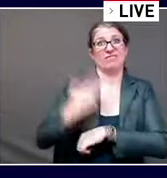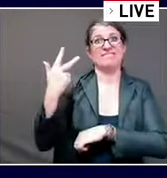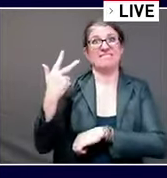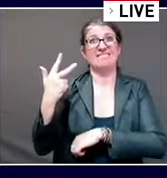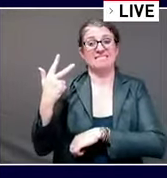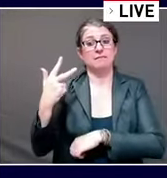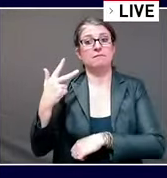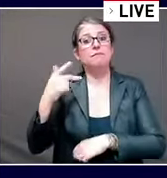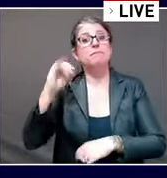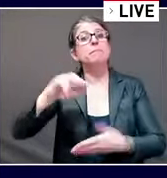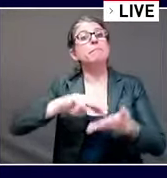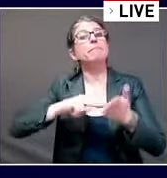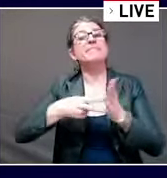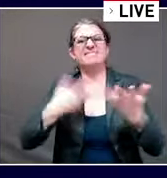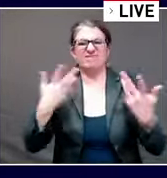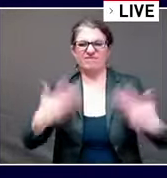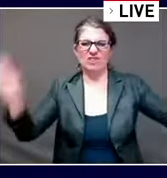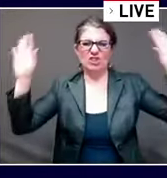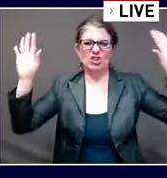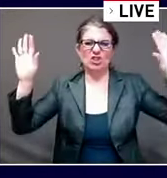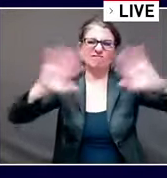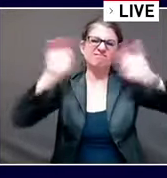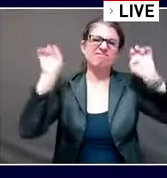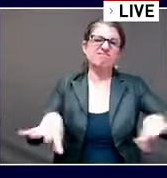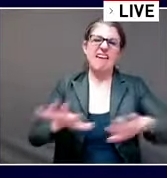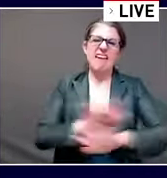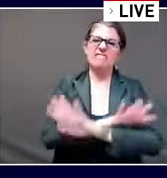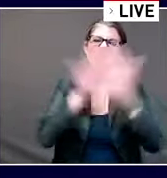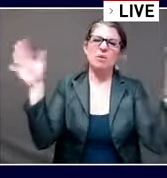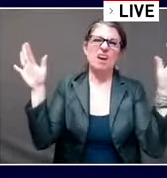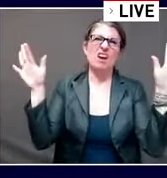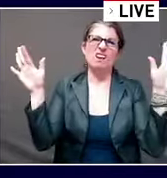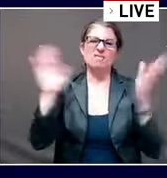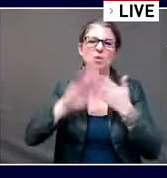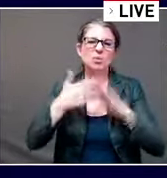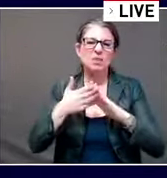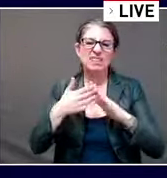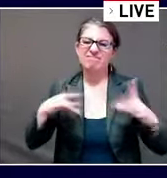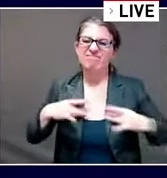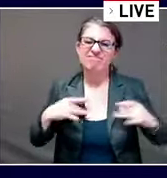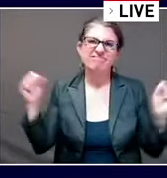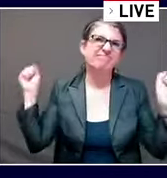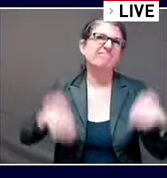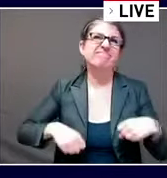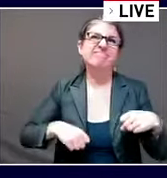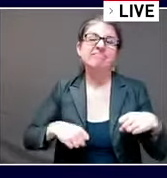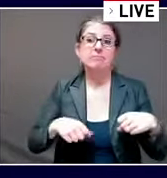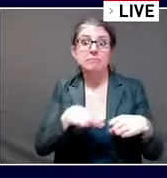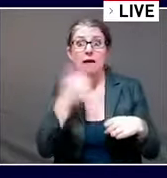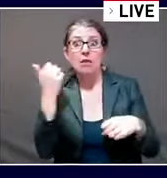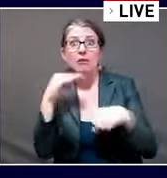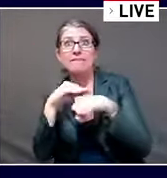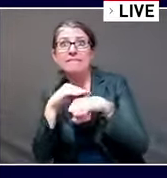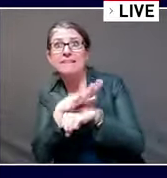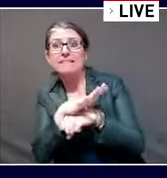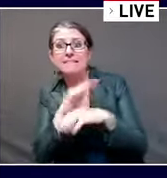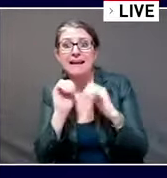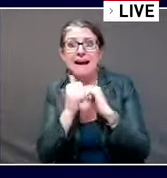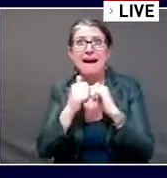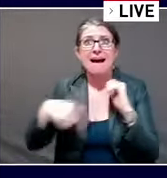outbreaks transpired that would be helpful to help people envision scenarios to avoid? Okay,